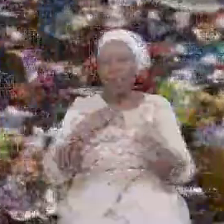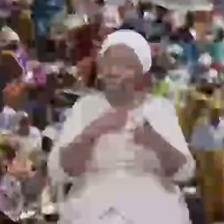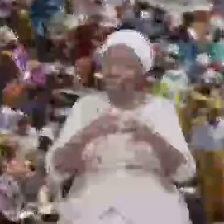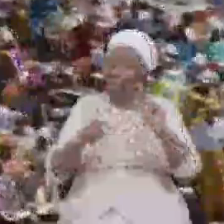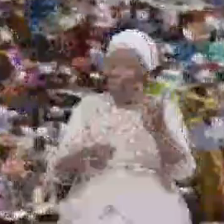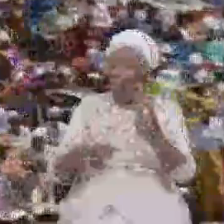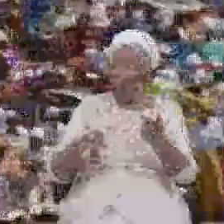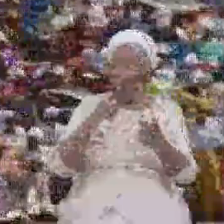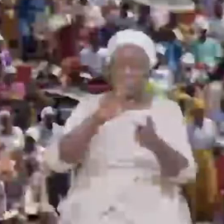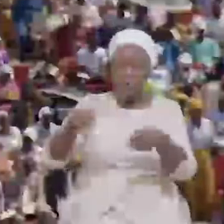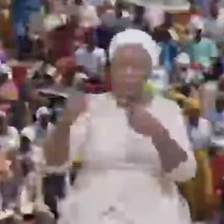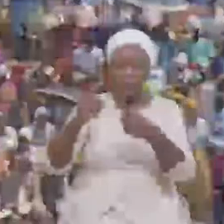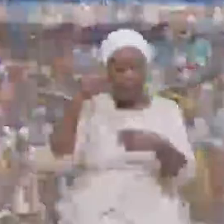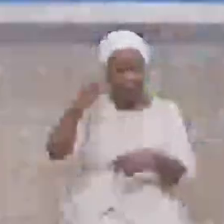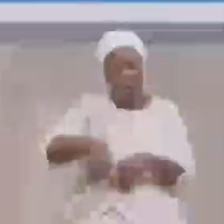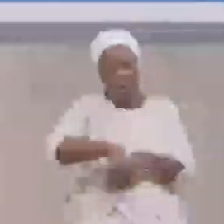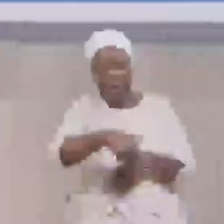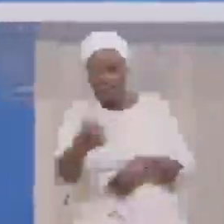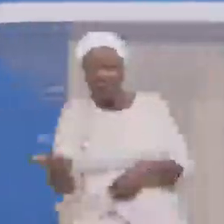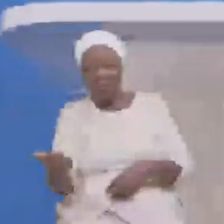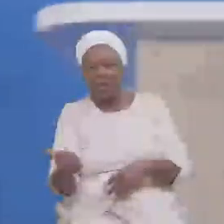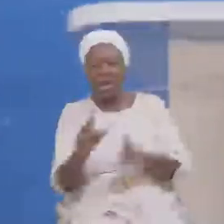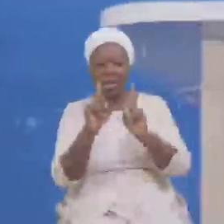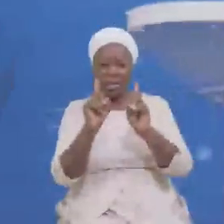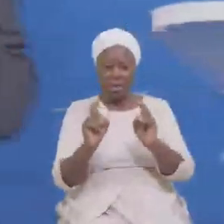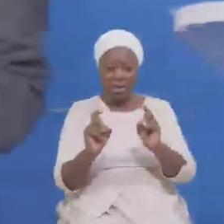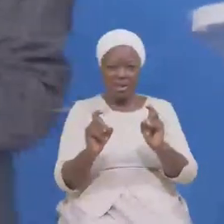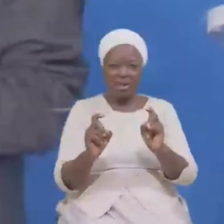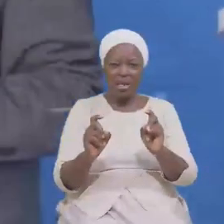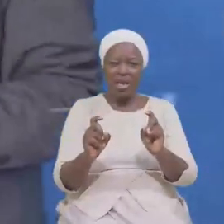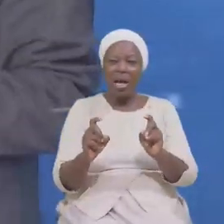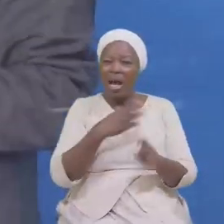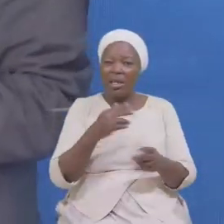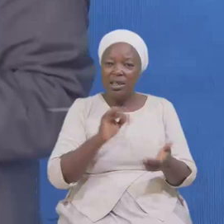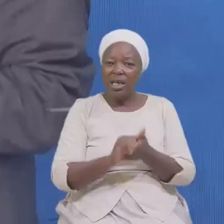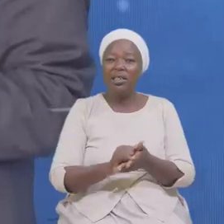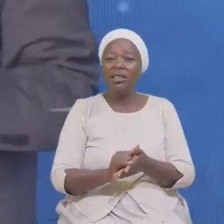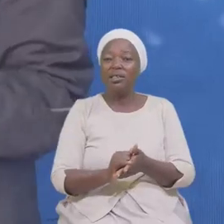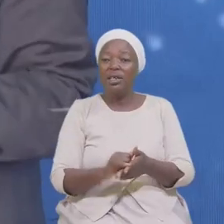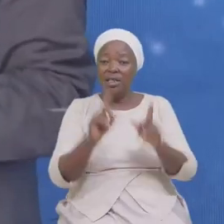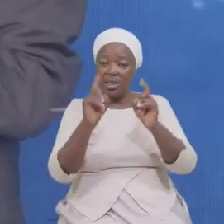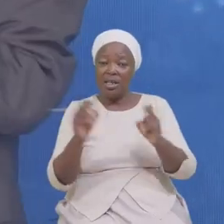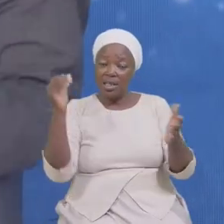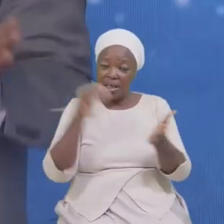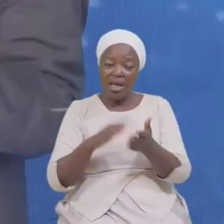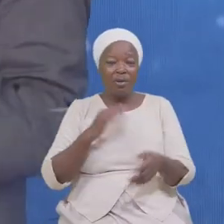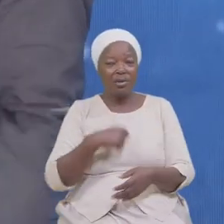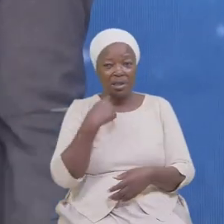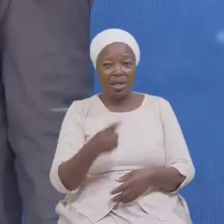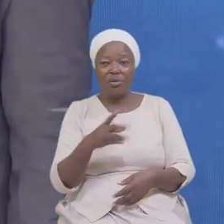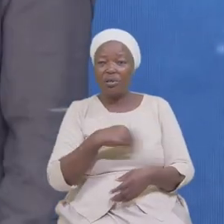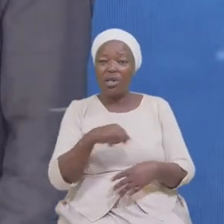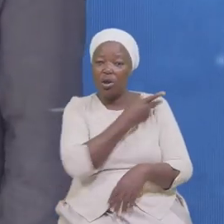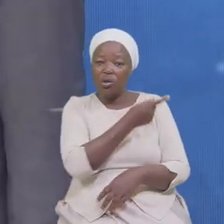for another medical report. And the new medical report will tell anyone